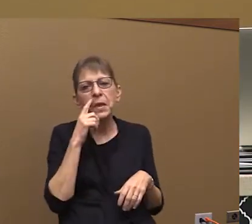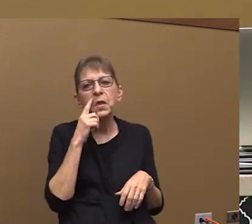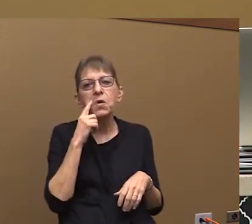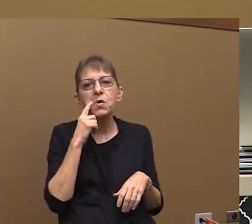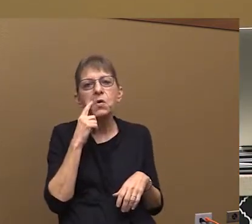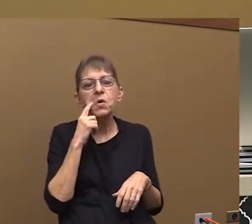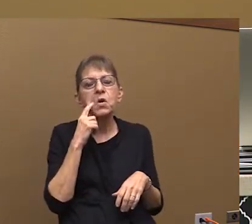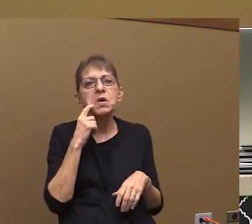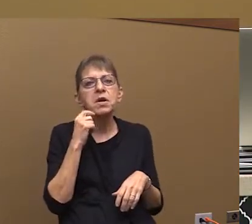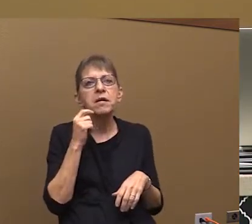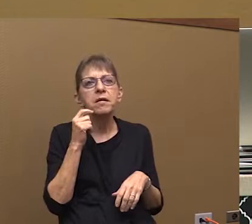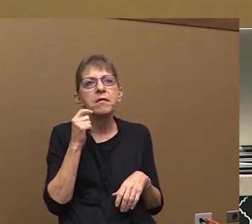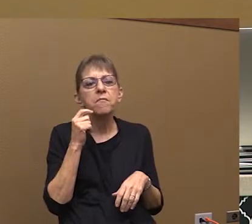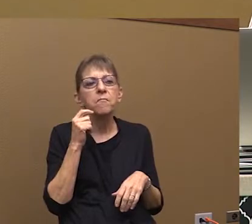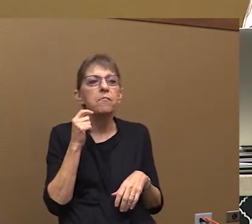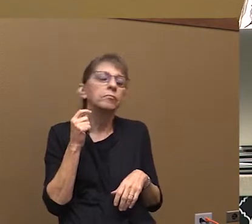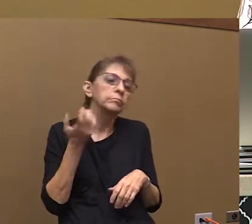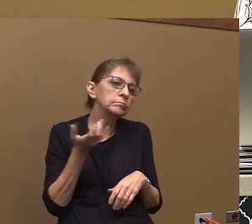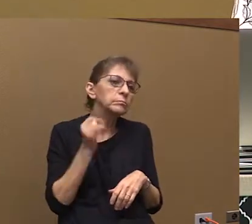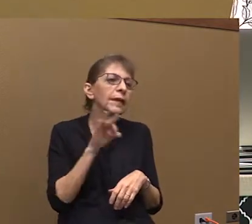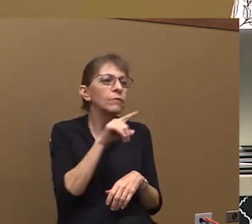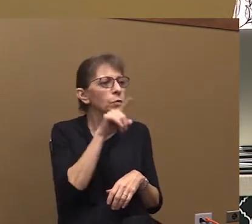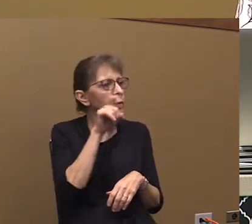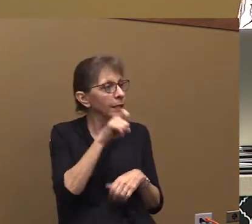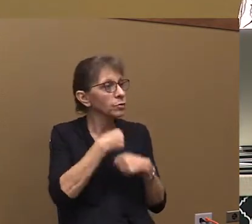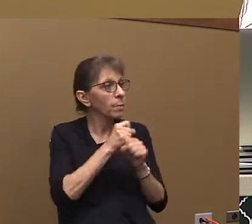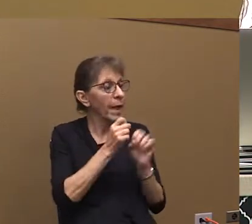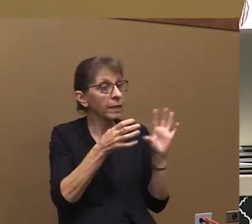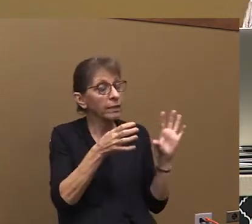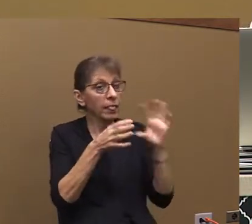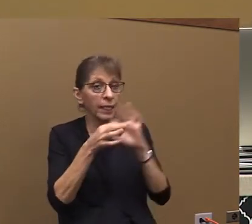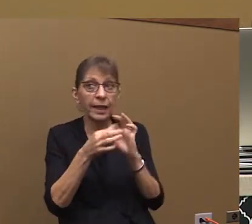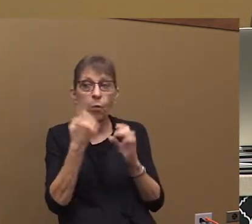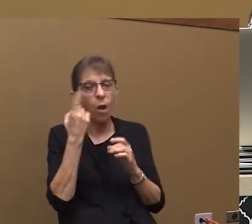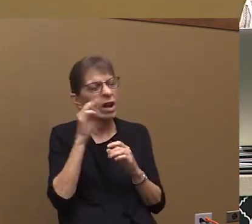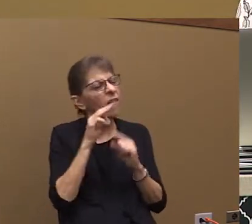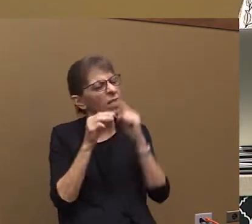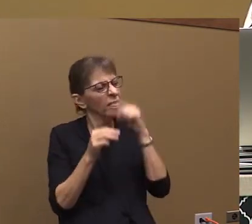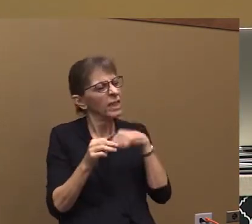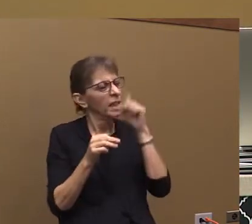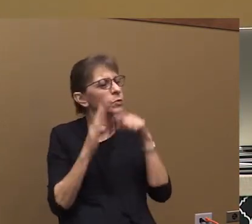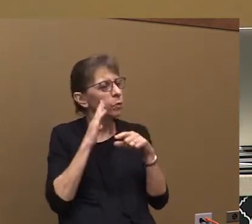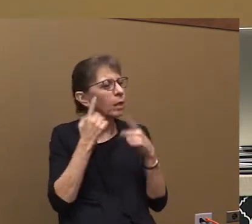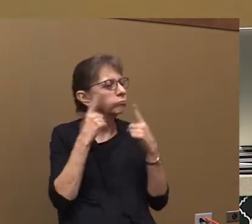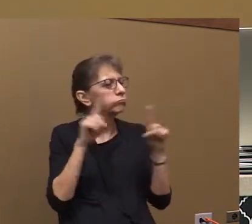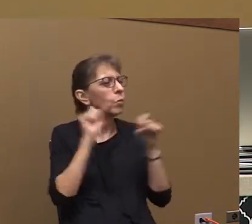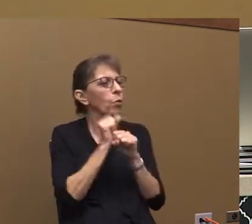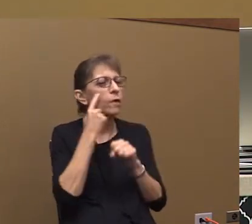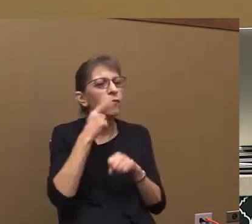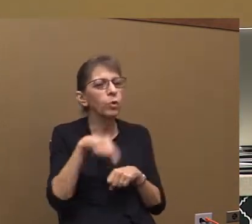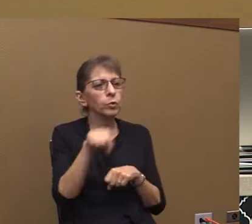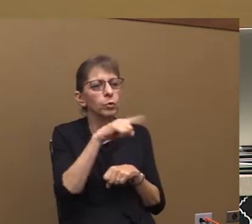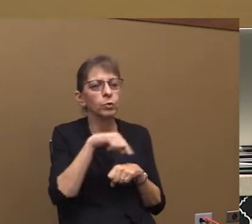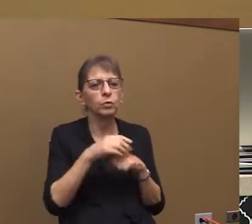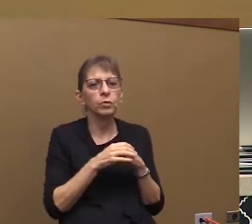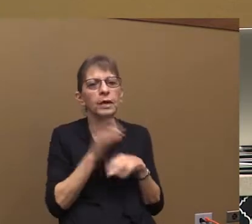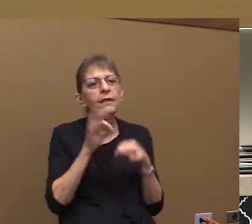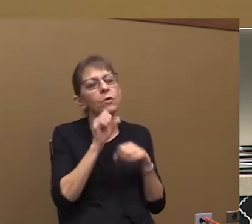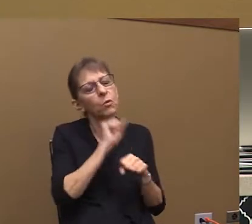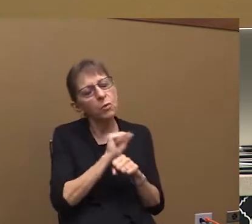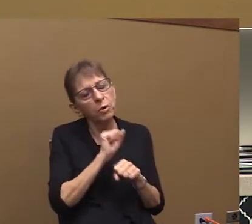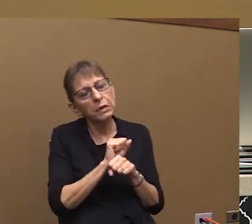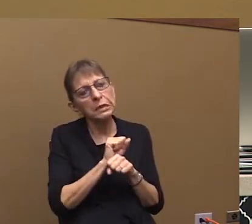you. So I've listed for you the different, if you needed to make